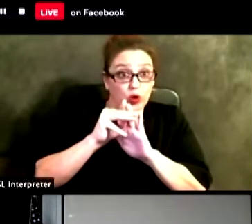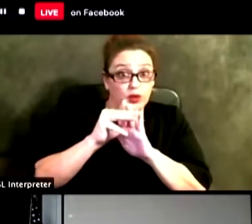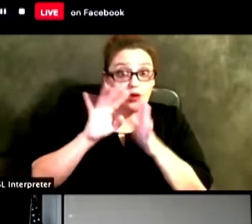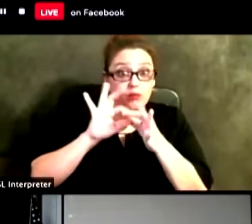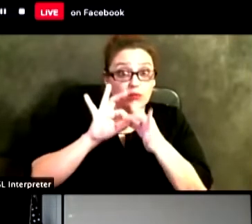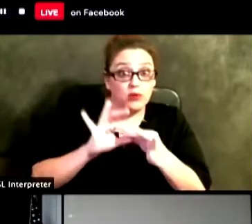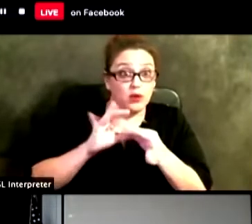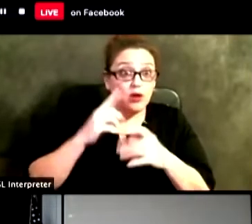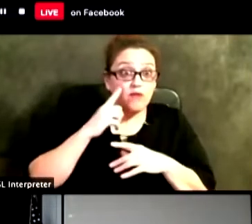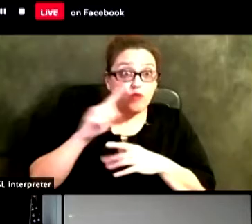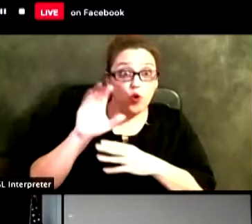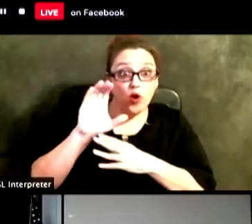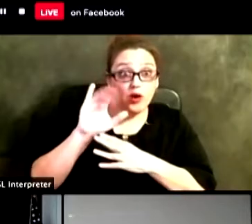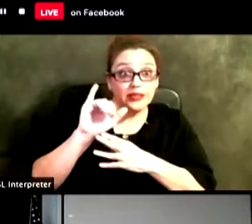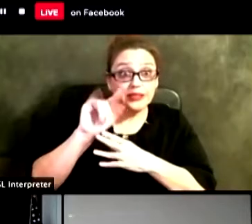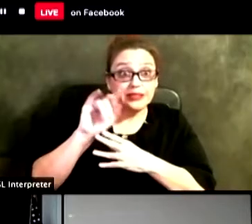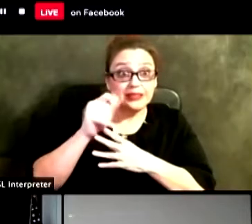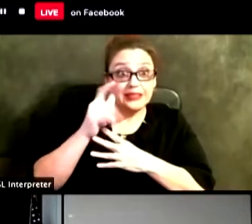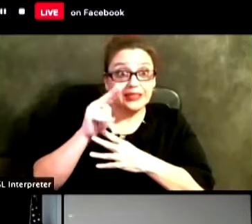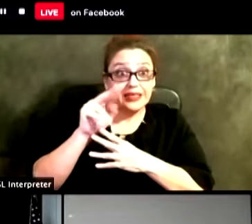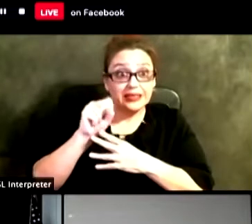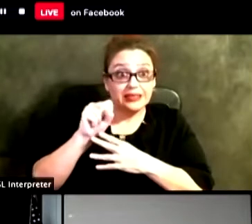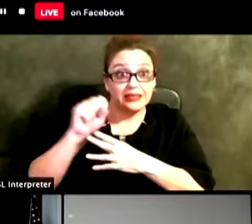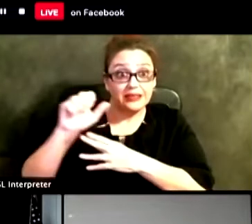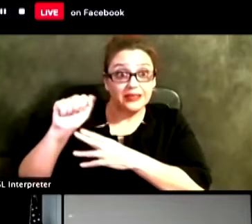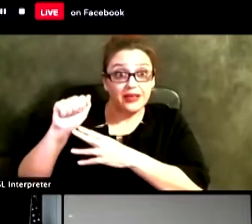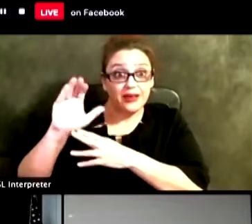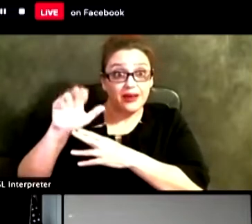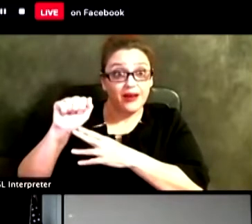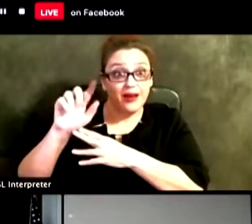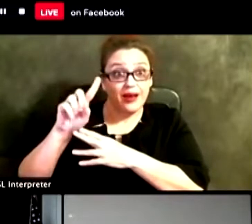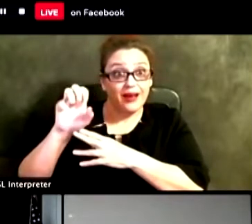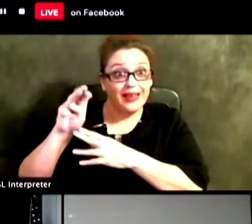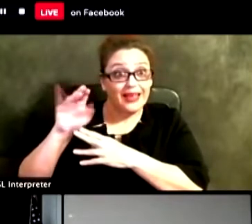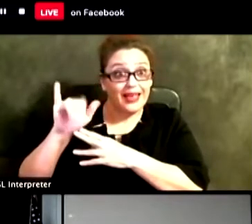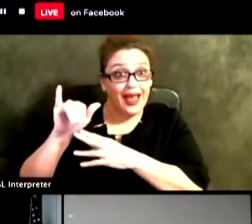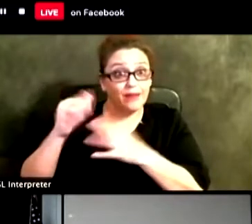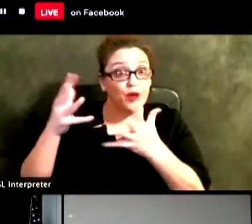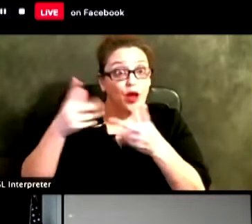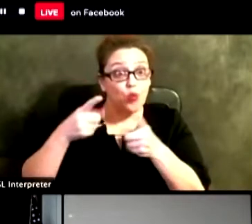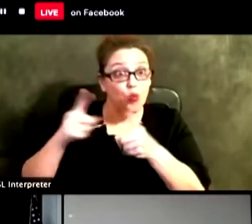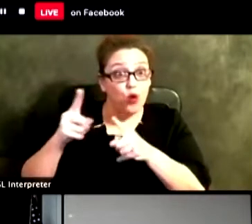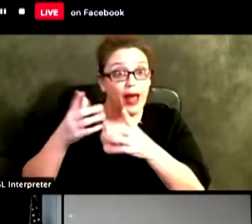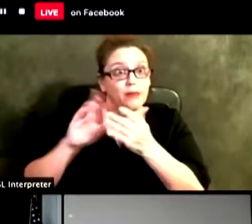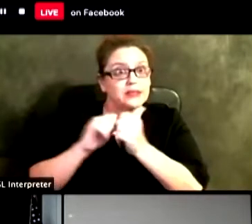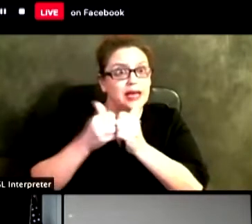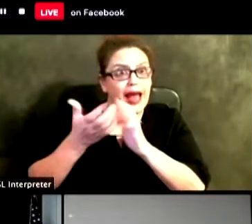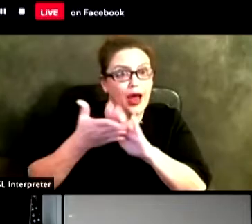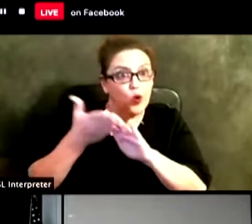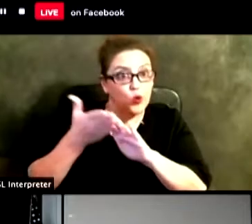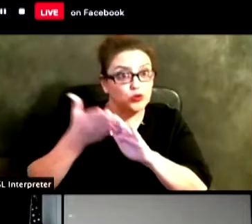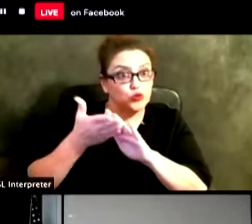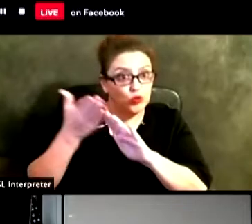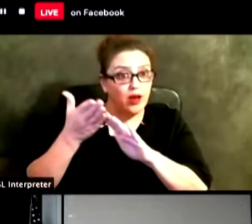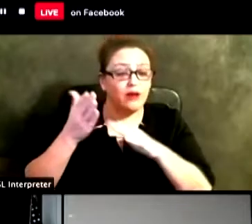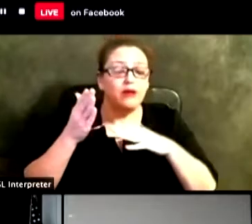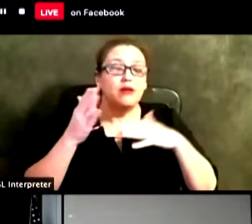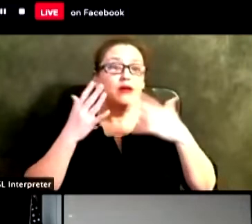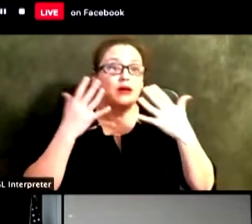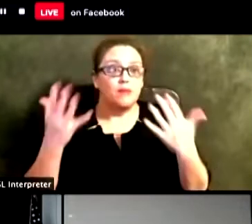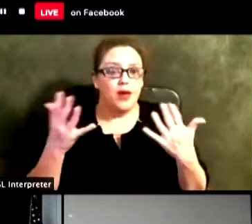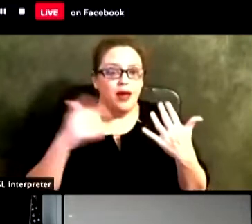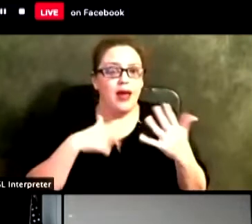Academy and the way that it takes place in real life, but I can